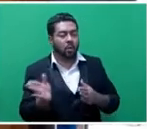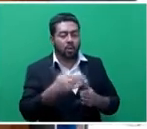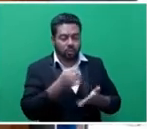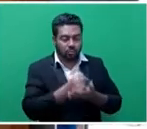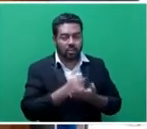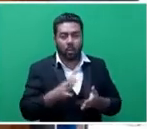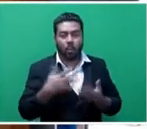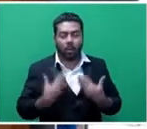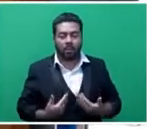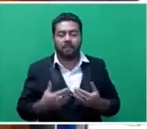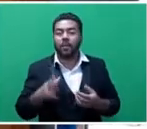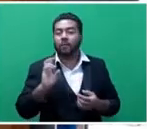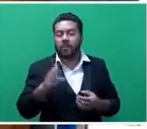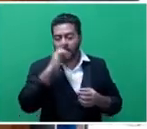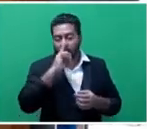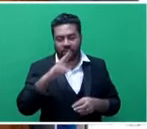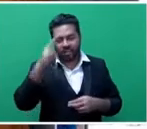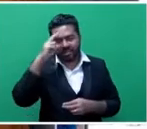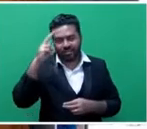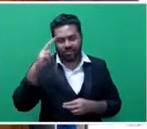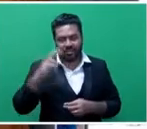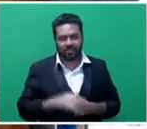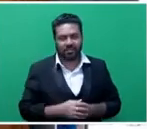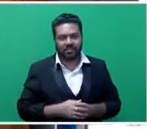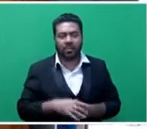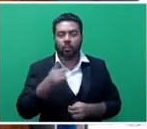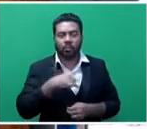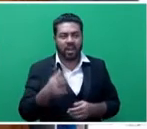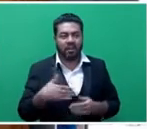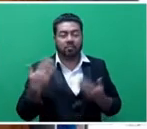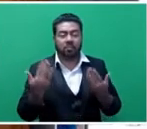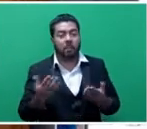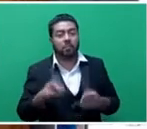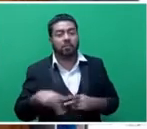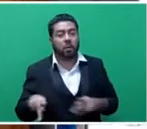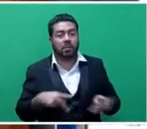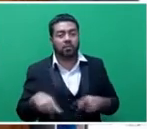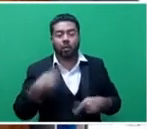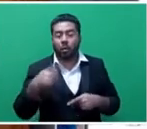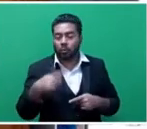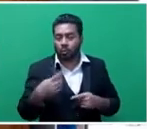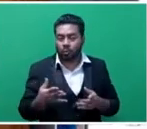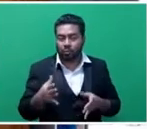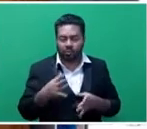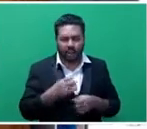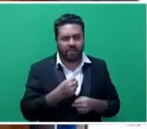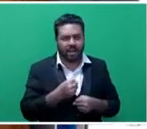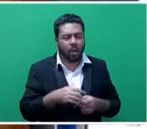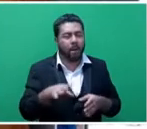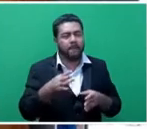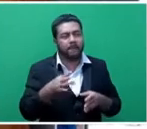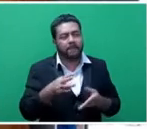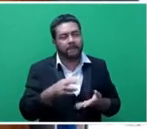of the people of this nation. Unfortunately, we have some lame duck performers who continue to chew our public funds and take loan